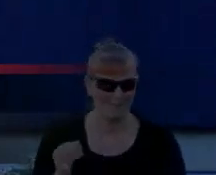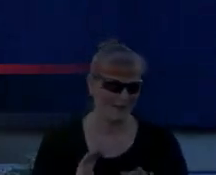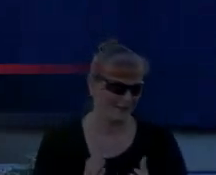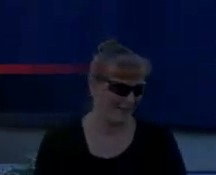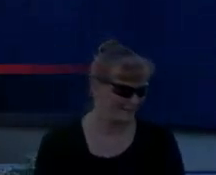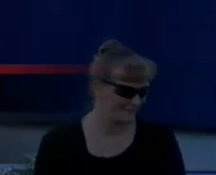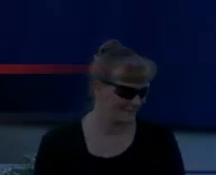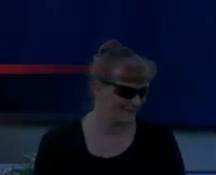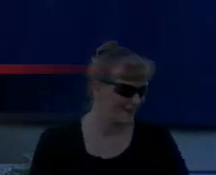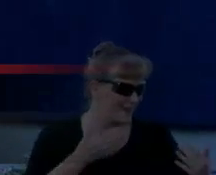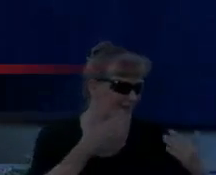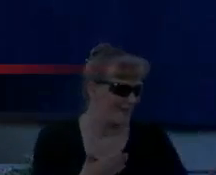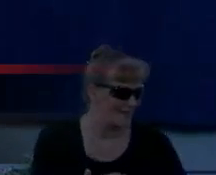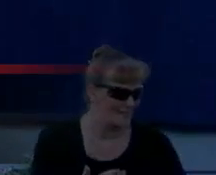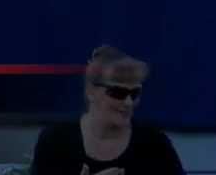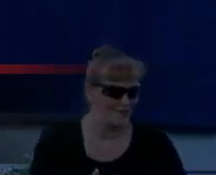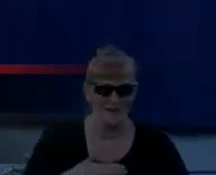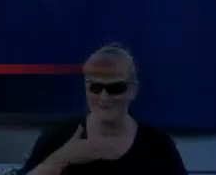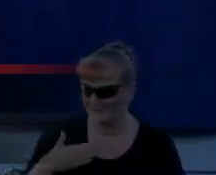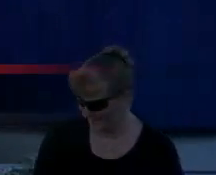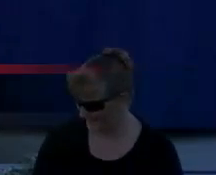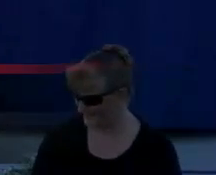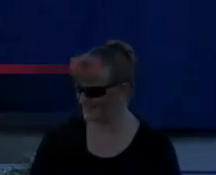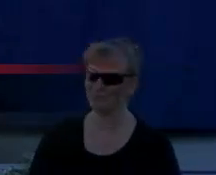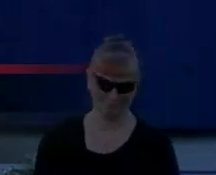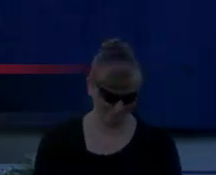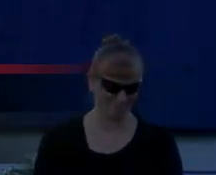classmates. Thank you, next.